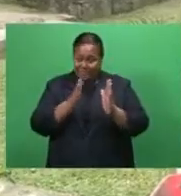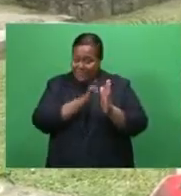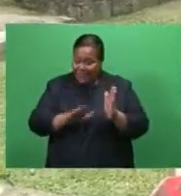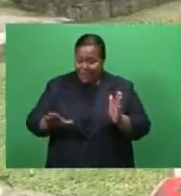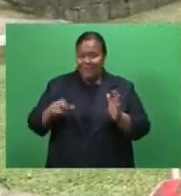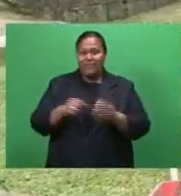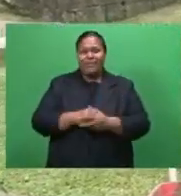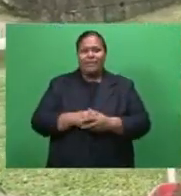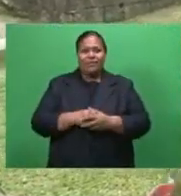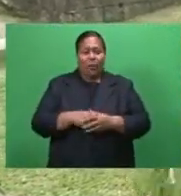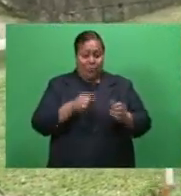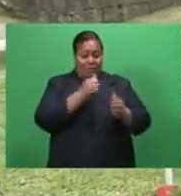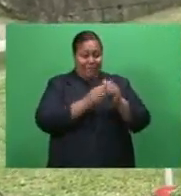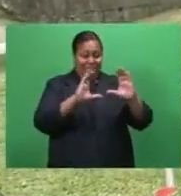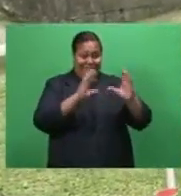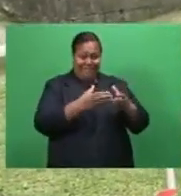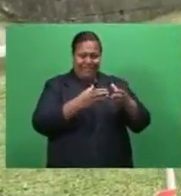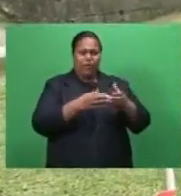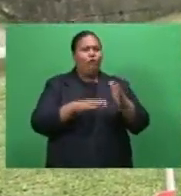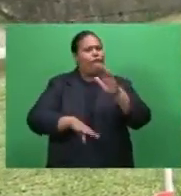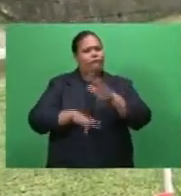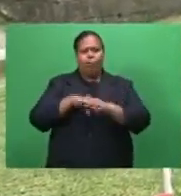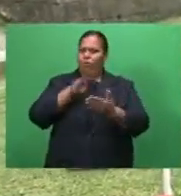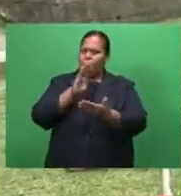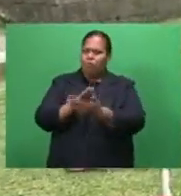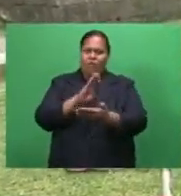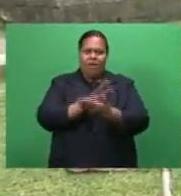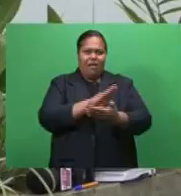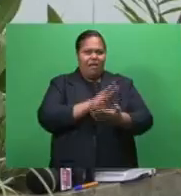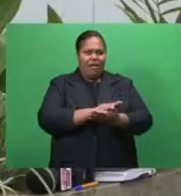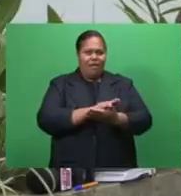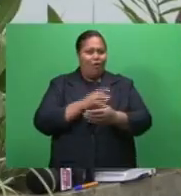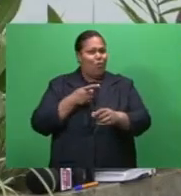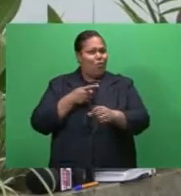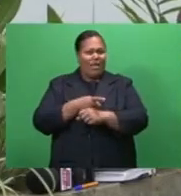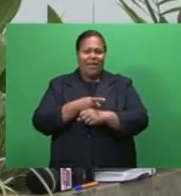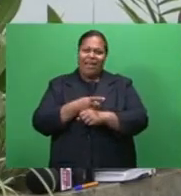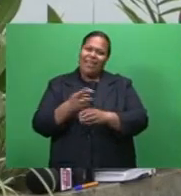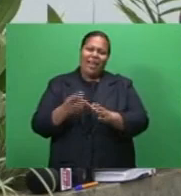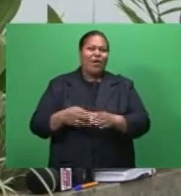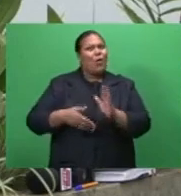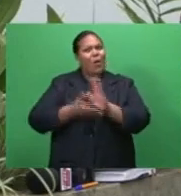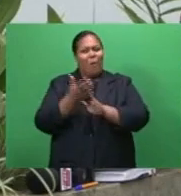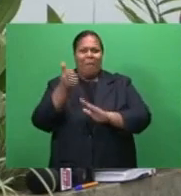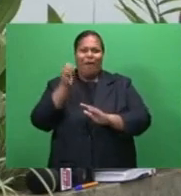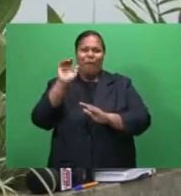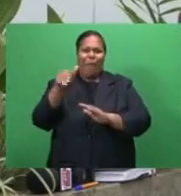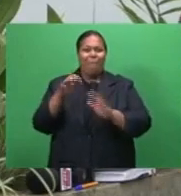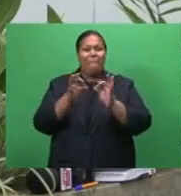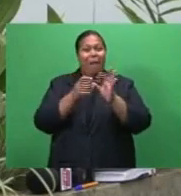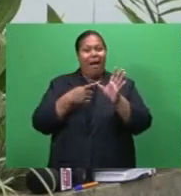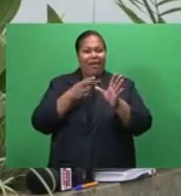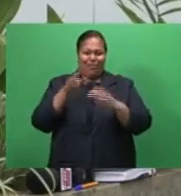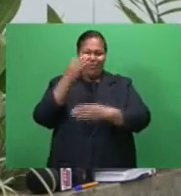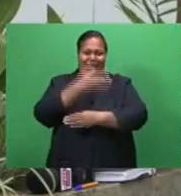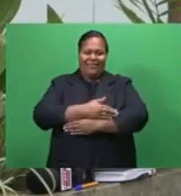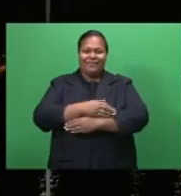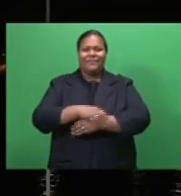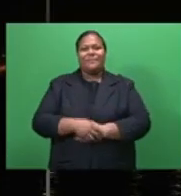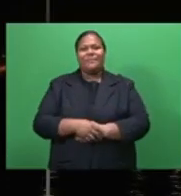K9E brothers have had full bookings throughout the week. They return to Mba tonight. Venina Rakotonga, FBC